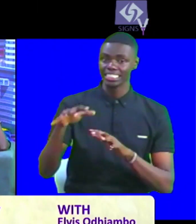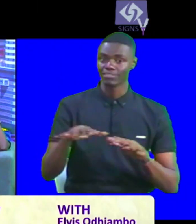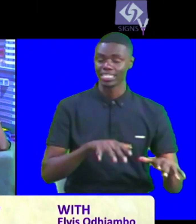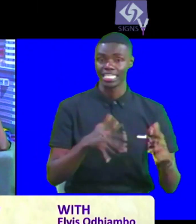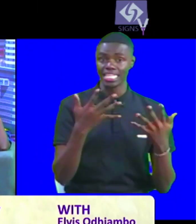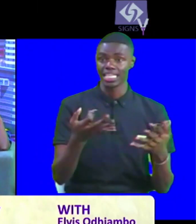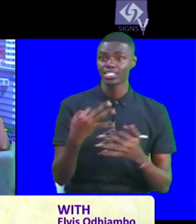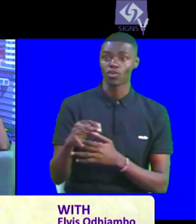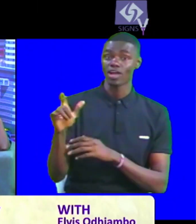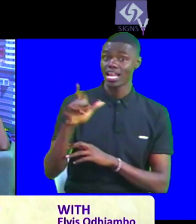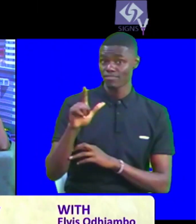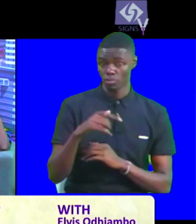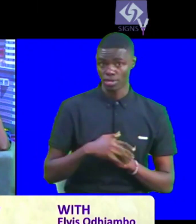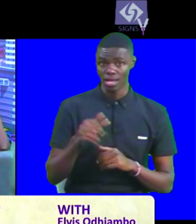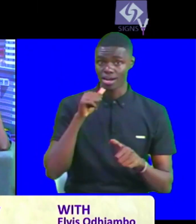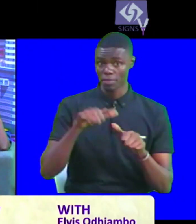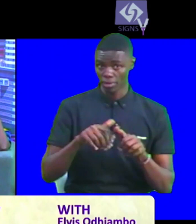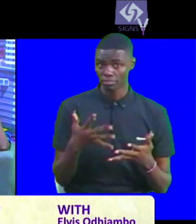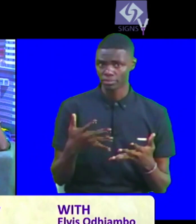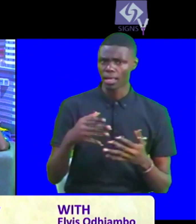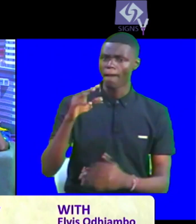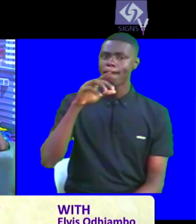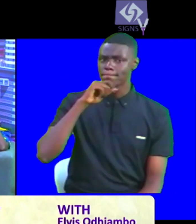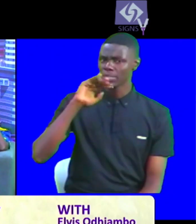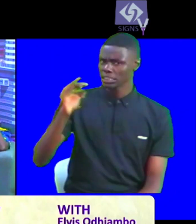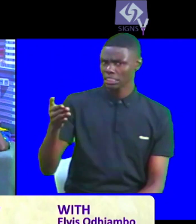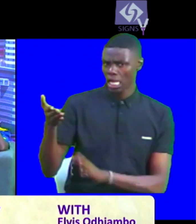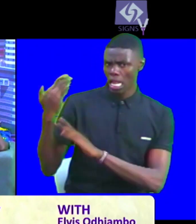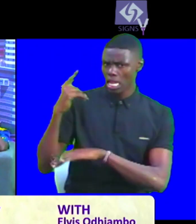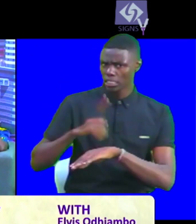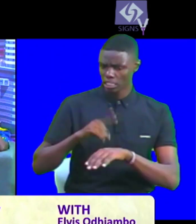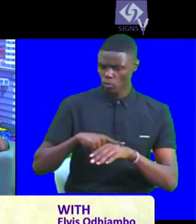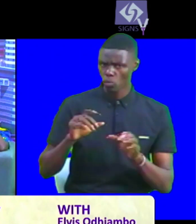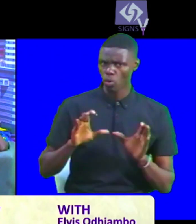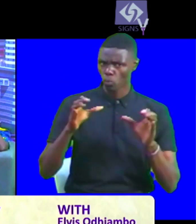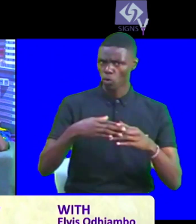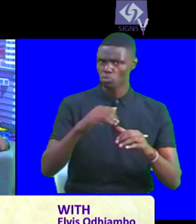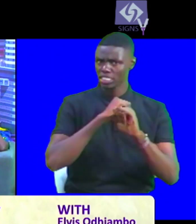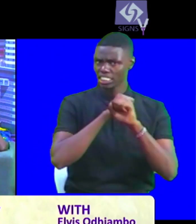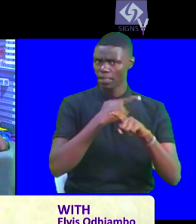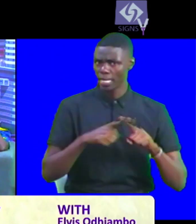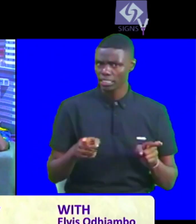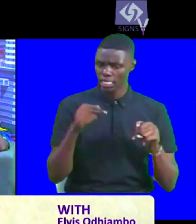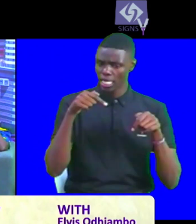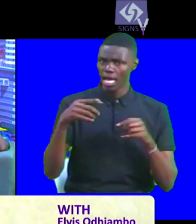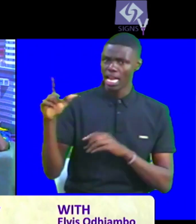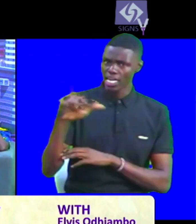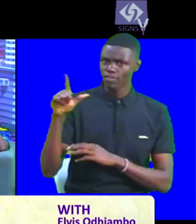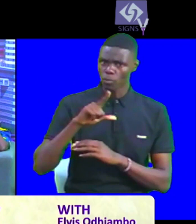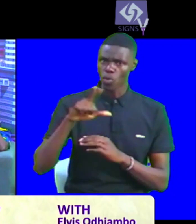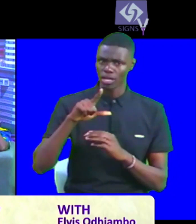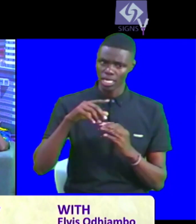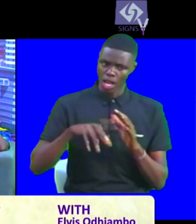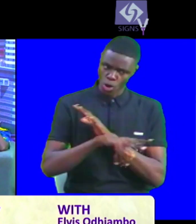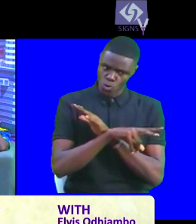hands of Liverpool. Kumbuka Man City last time walikuwa kwa hii Community Shield tena, lakini sasa Liverpool iliwanyang'anya nyama